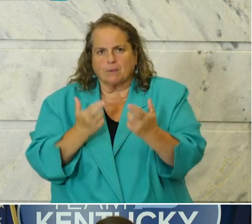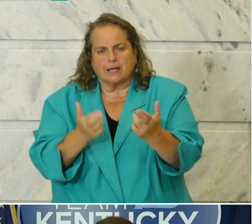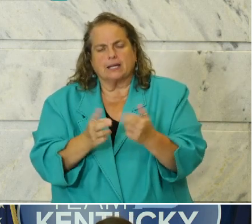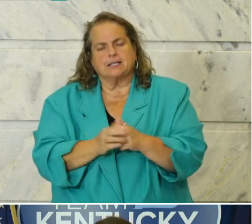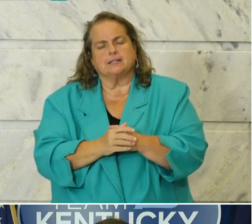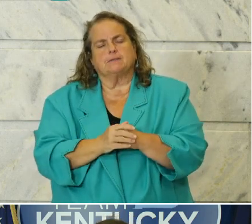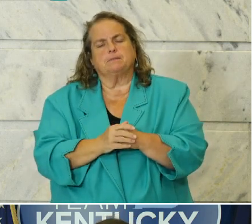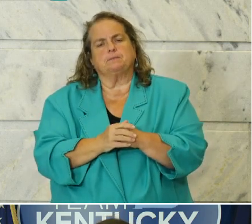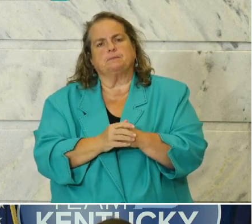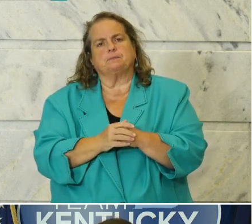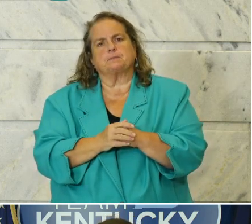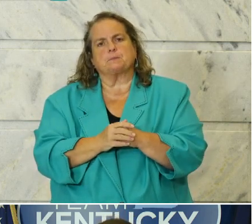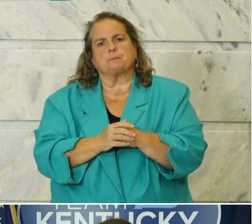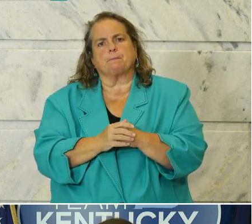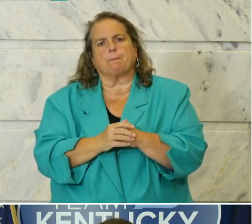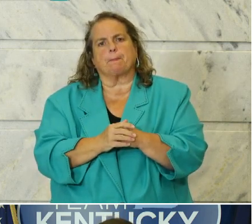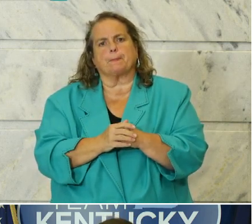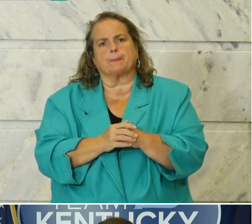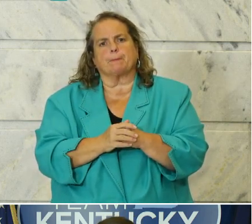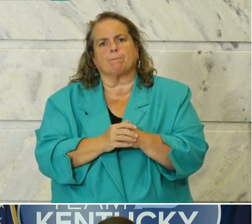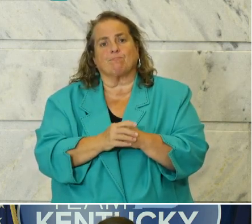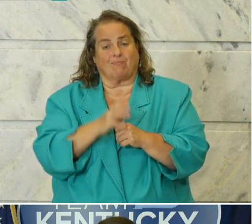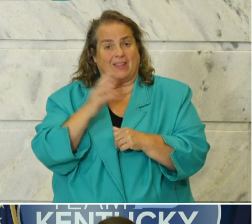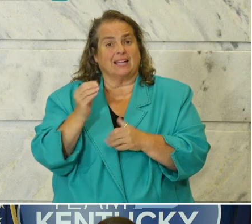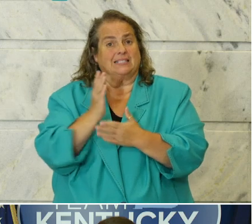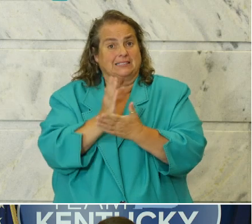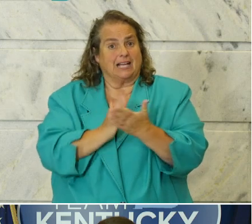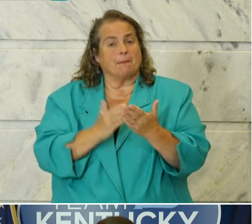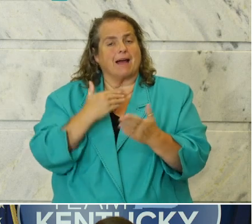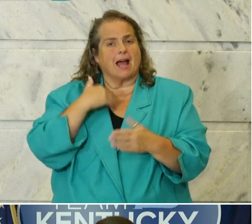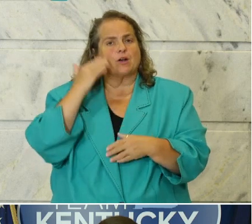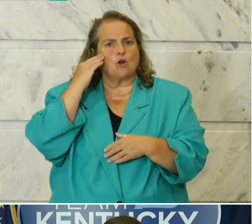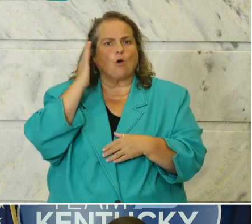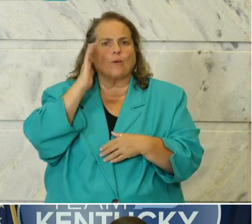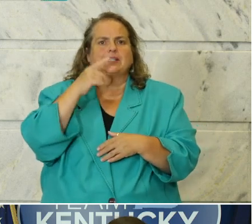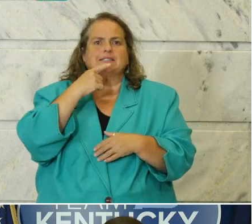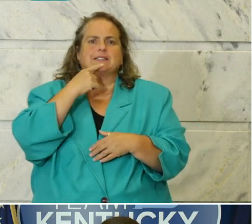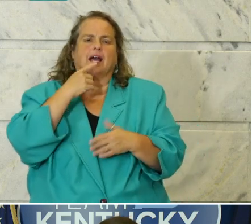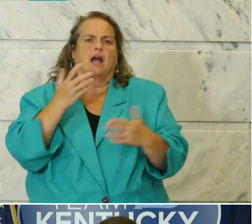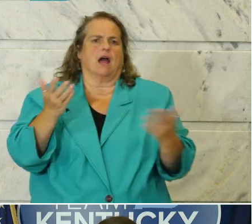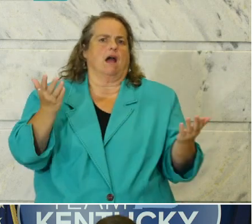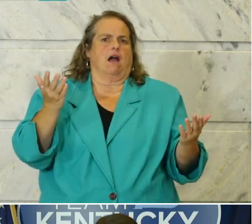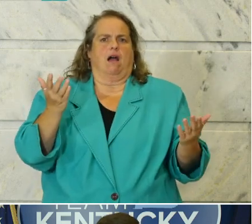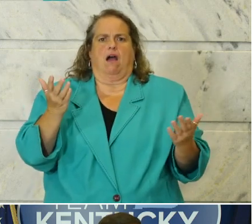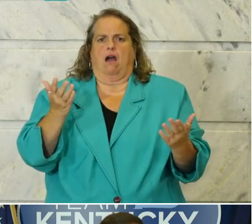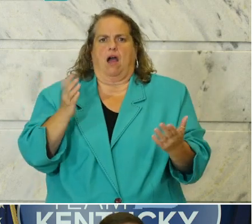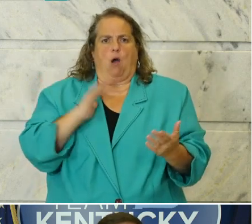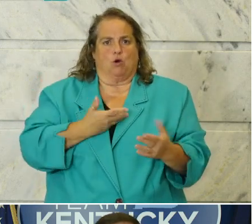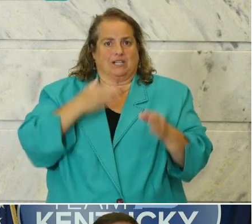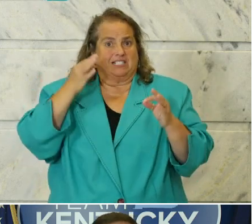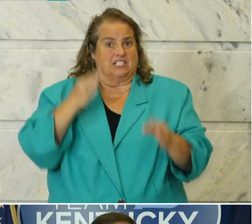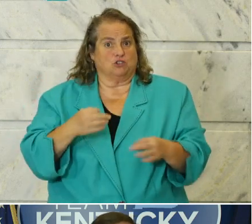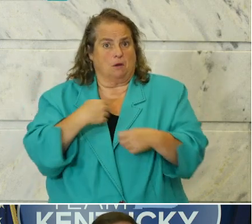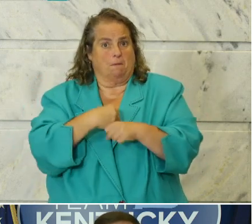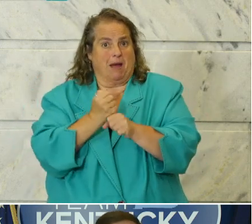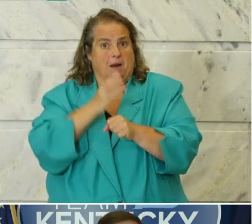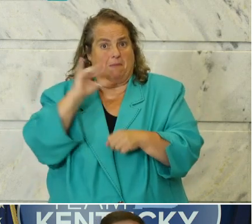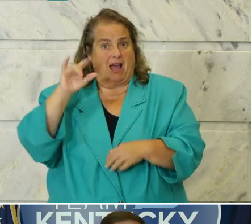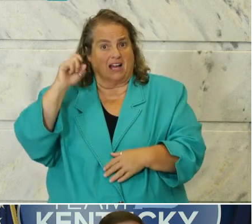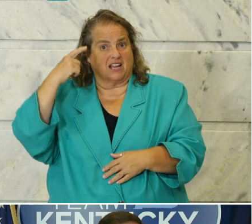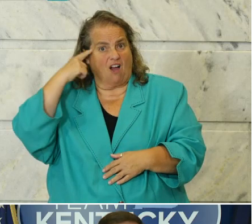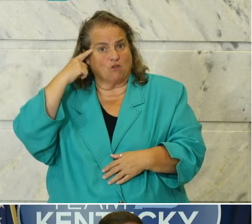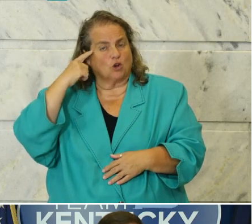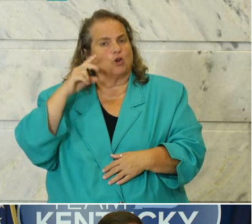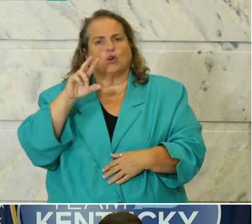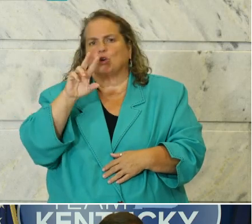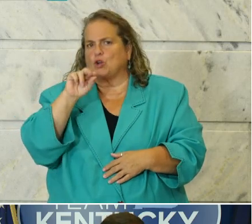there's some that'll, I know that'll say this is, a decision being made by the governor. It's a decision being made